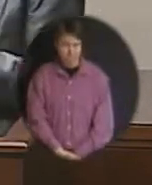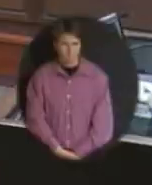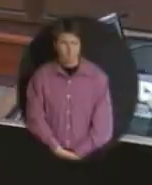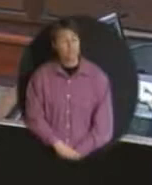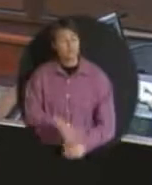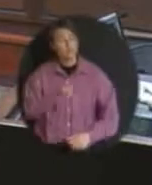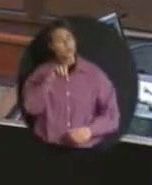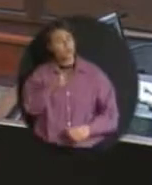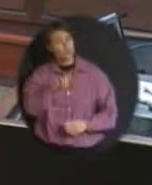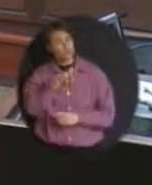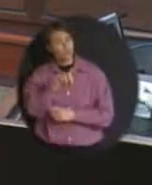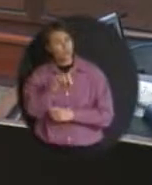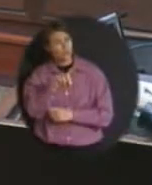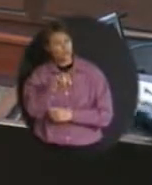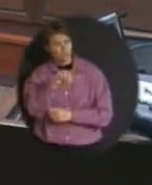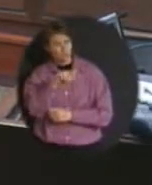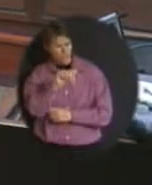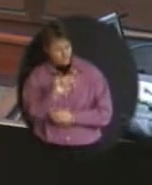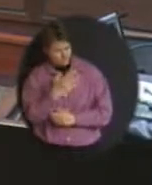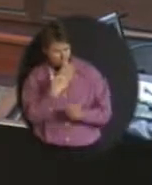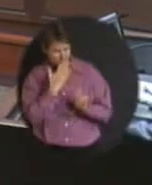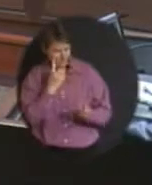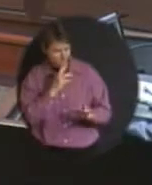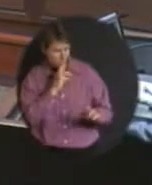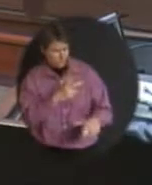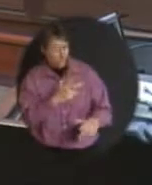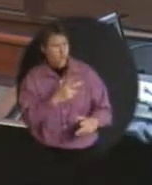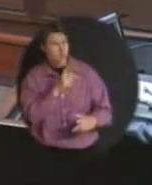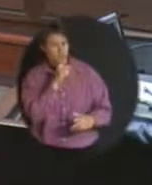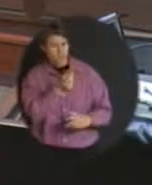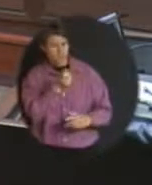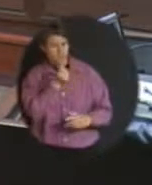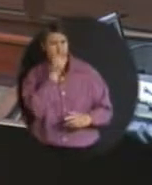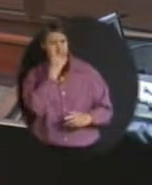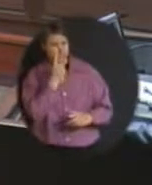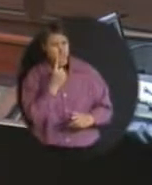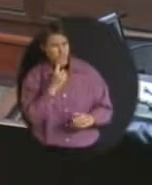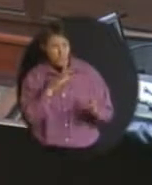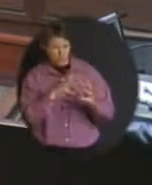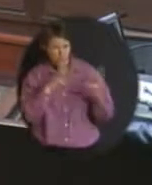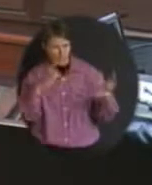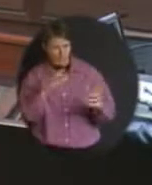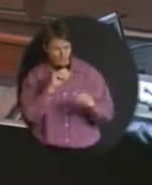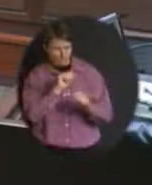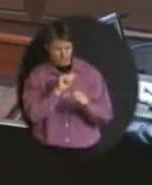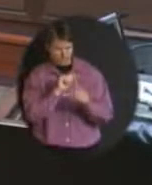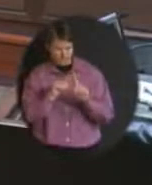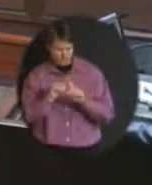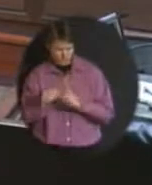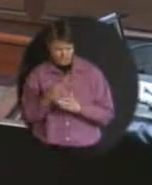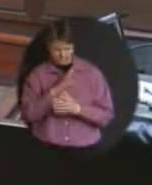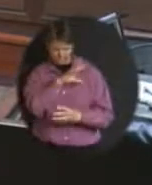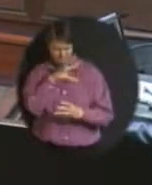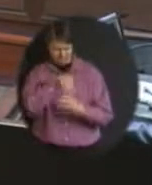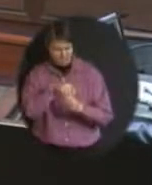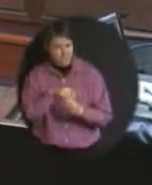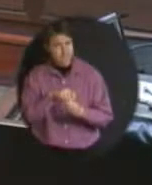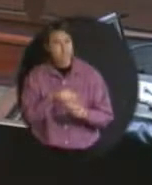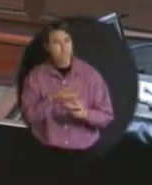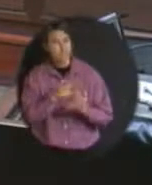Dr. Dugan, thank you for the report. I really understand that there's a lot of working parts here that work